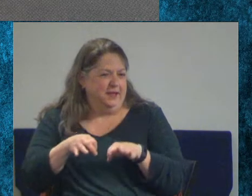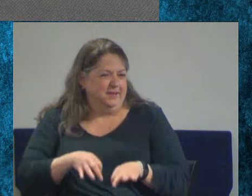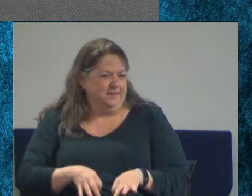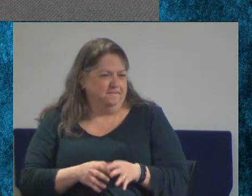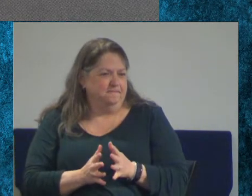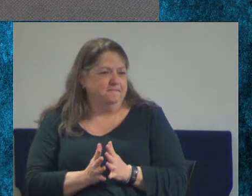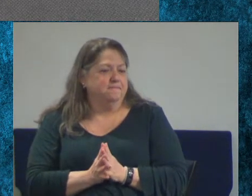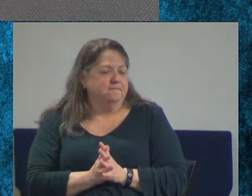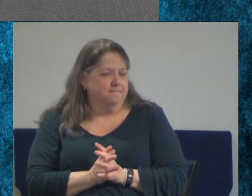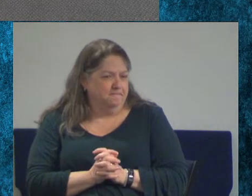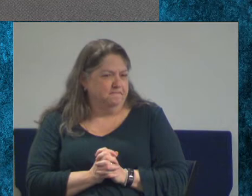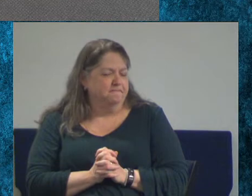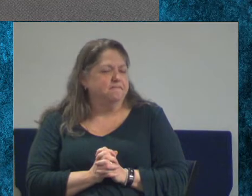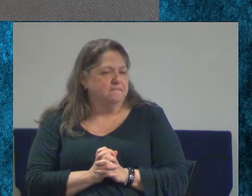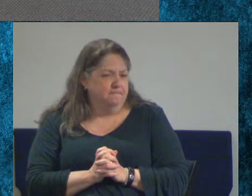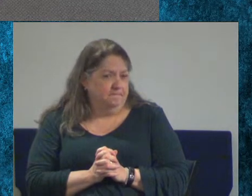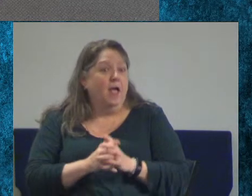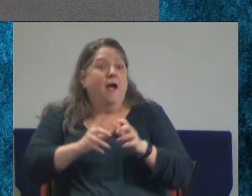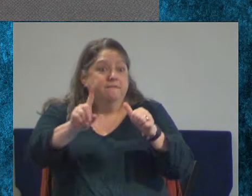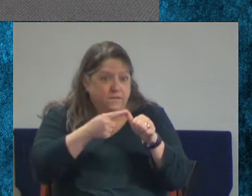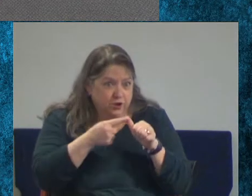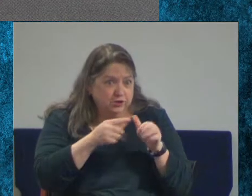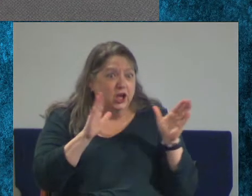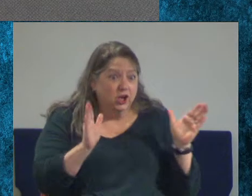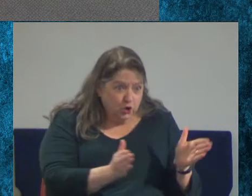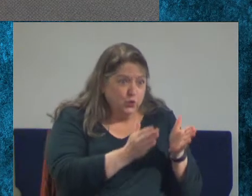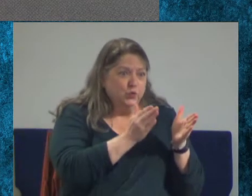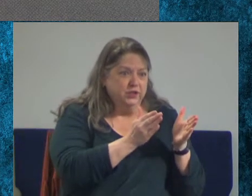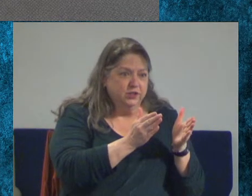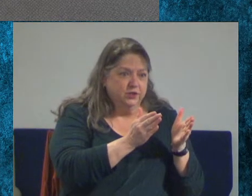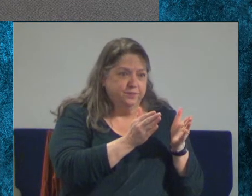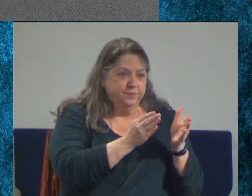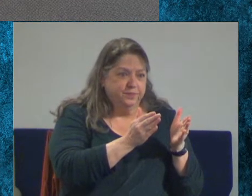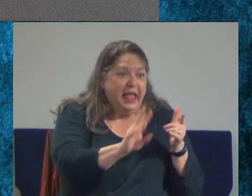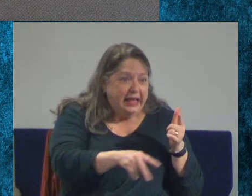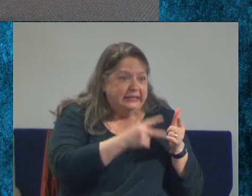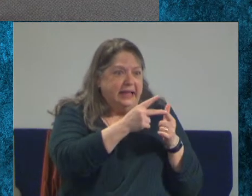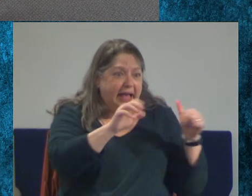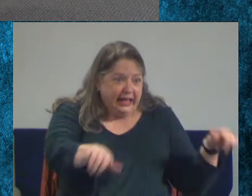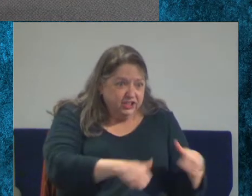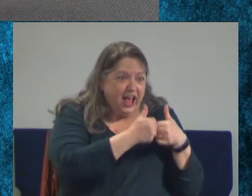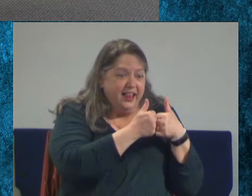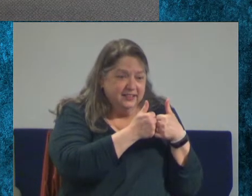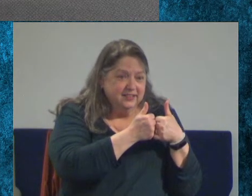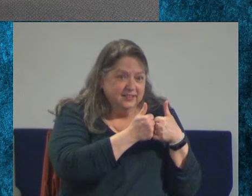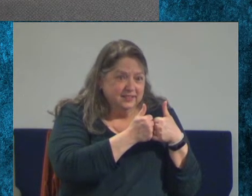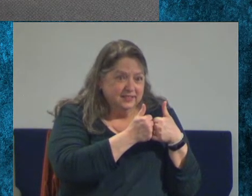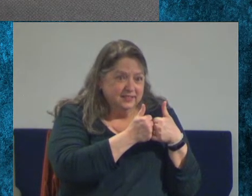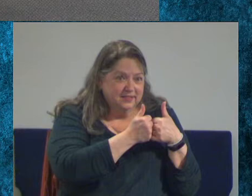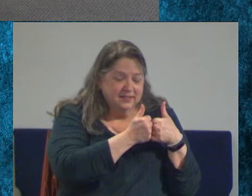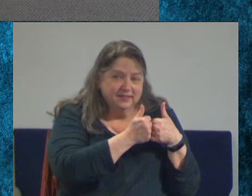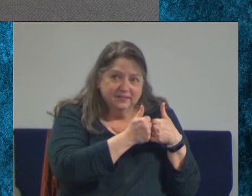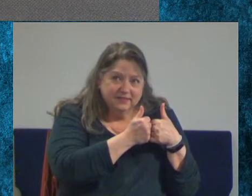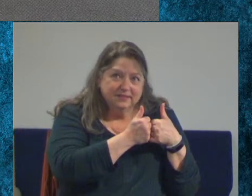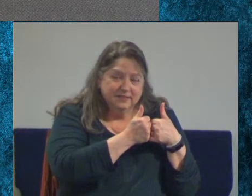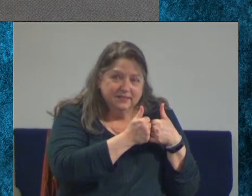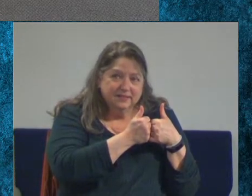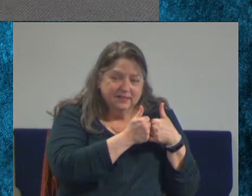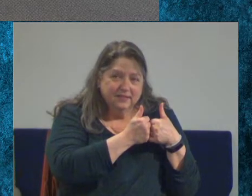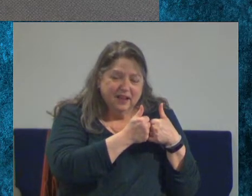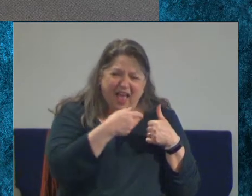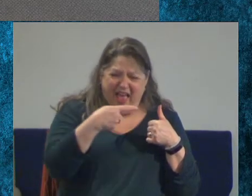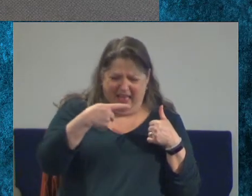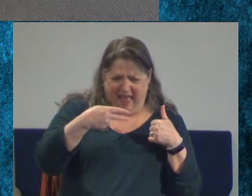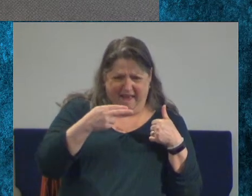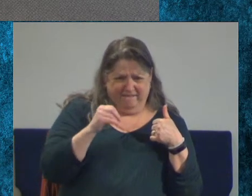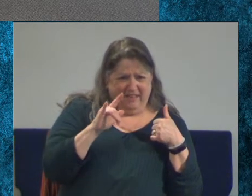And so he encourages him, he challenges him. Philemon is being, I want you to know that Philemon at this